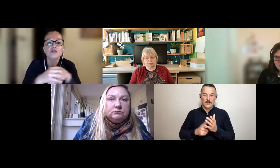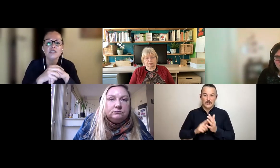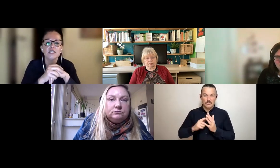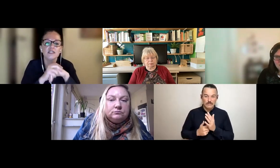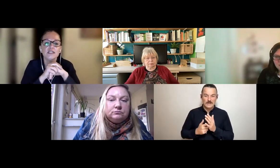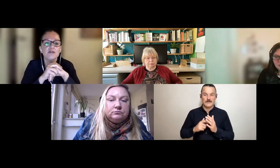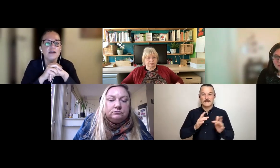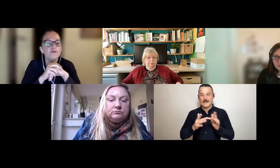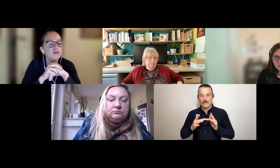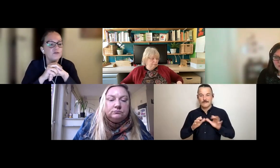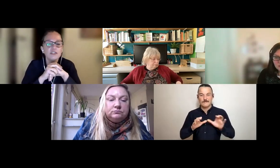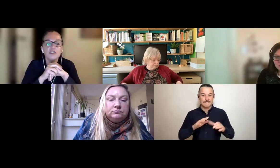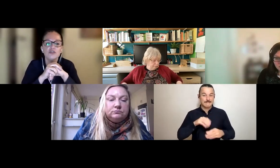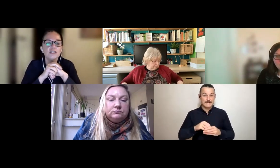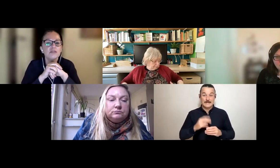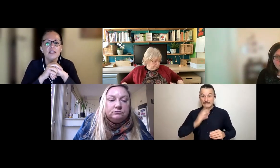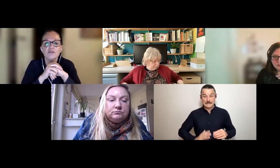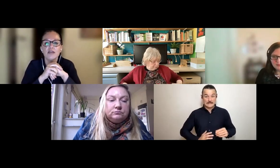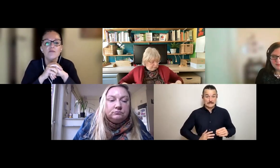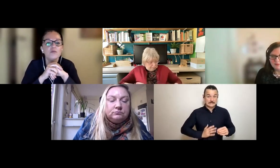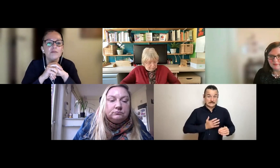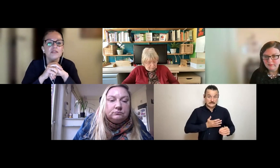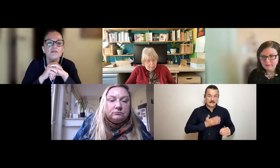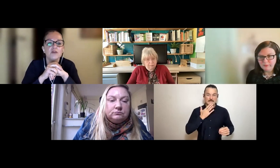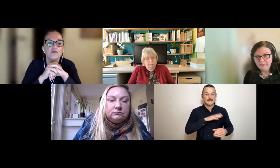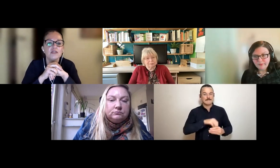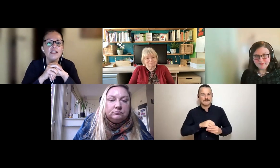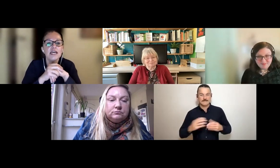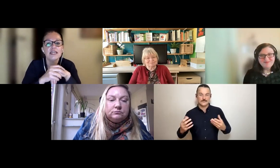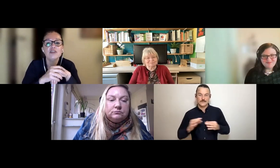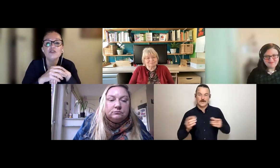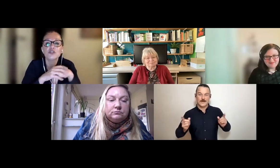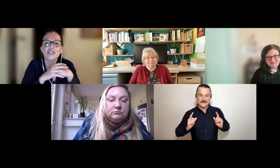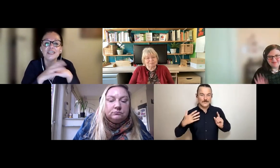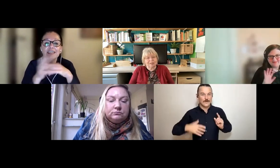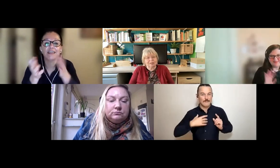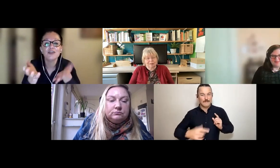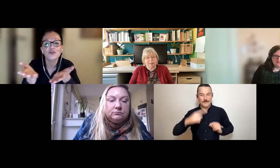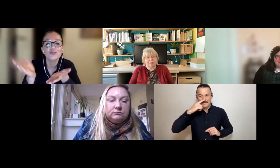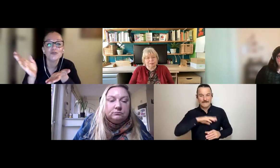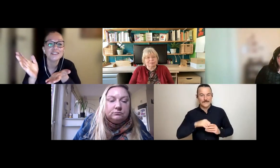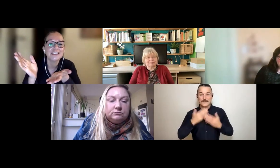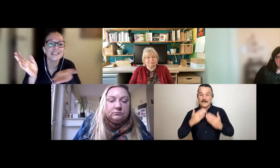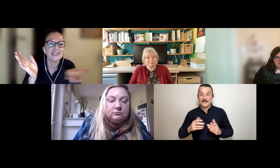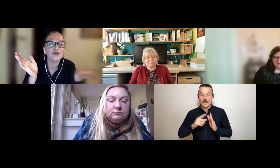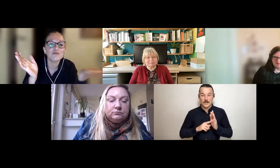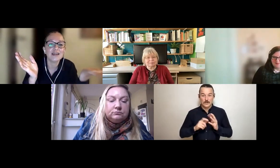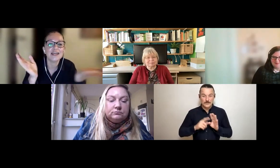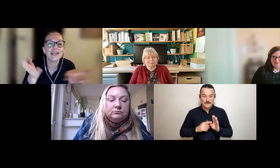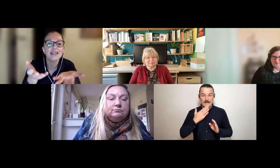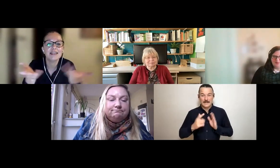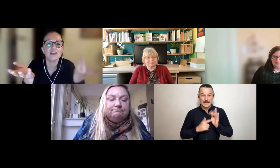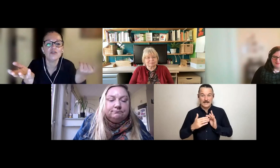really interested in this area, feel free to join us. We'd love to have more members involved. Thank you, Judy. Thank you, Lizzie. Thank you,